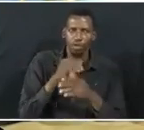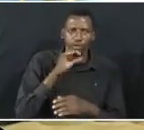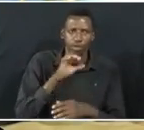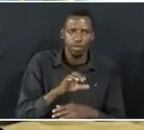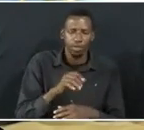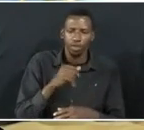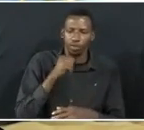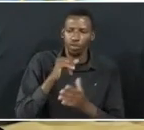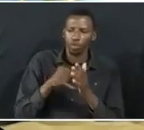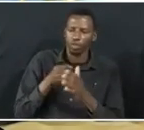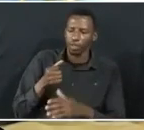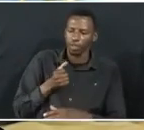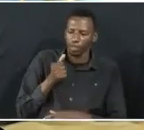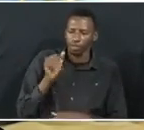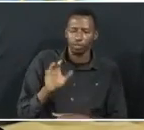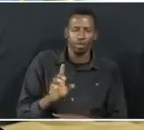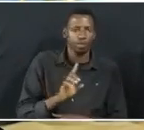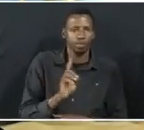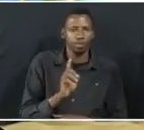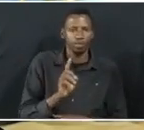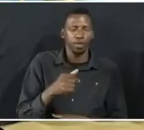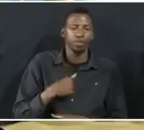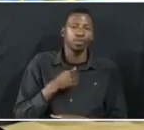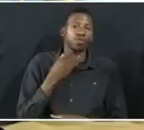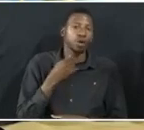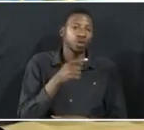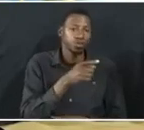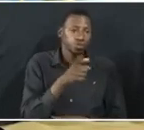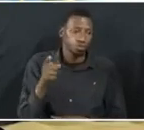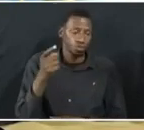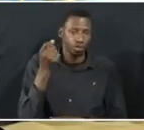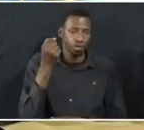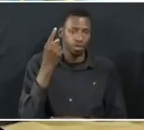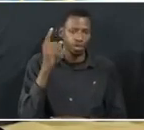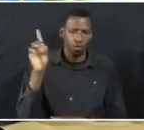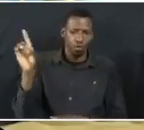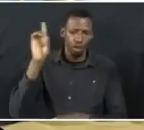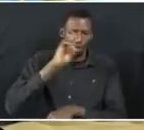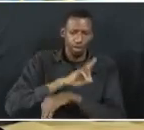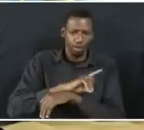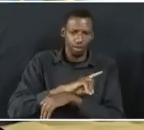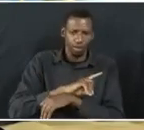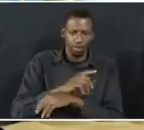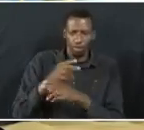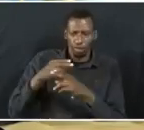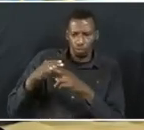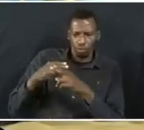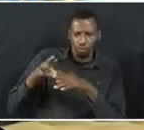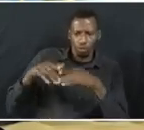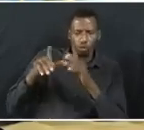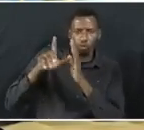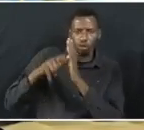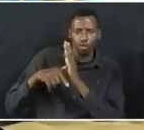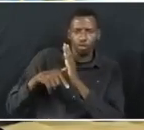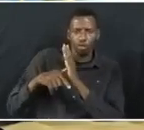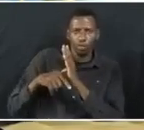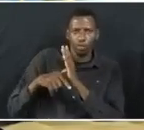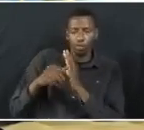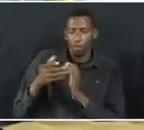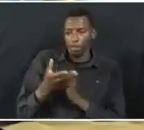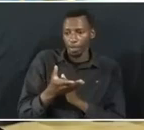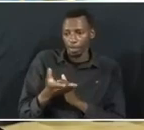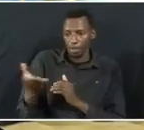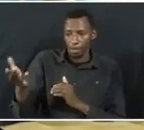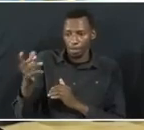a daughter. I want you to understand that one day, sooner or later, they will